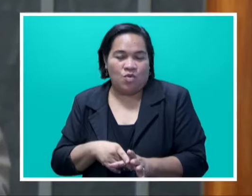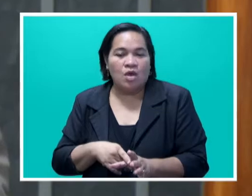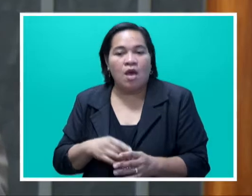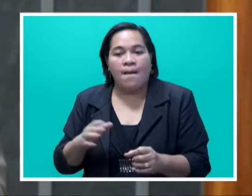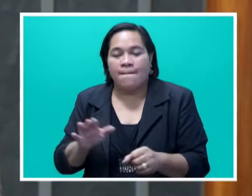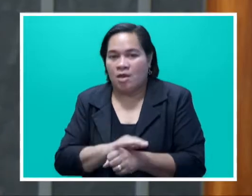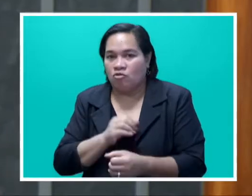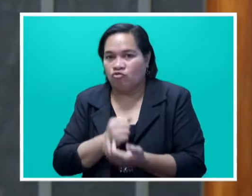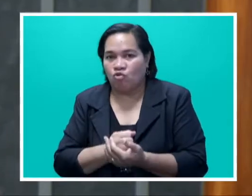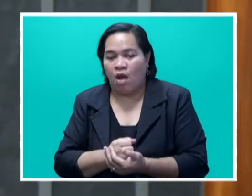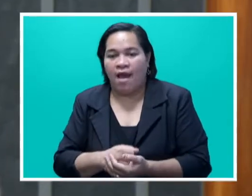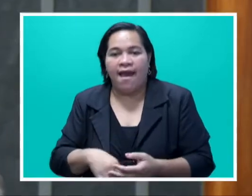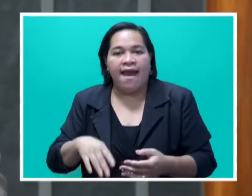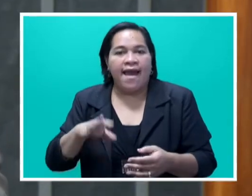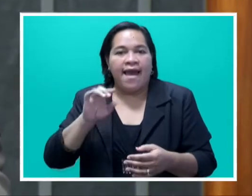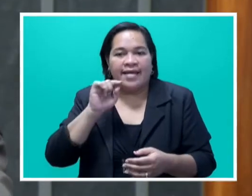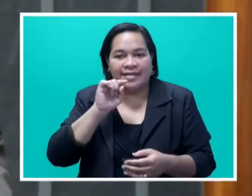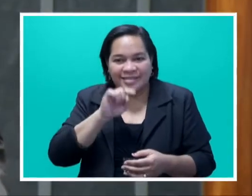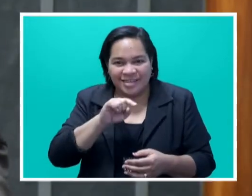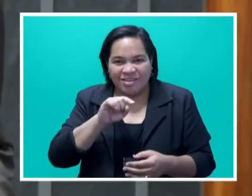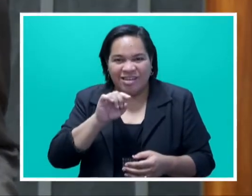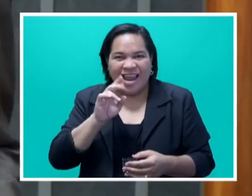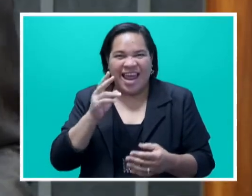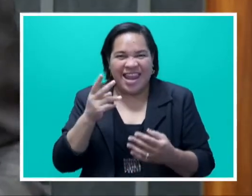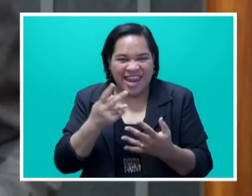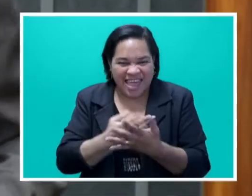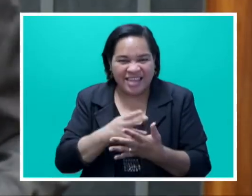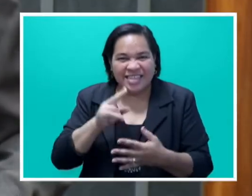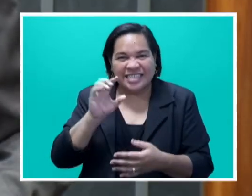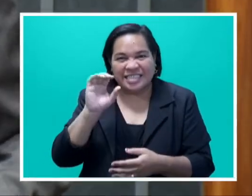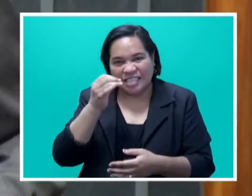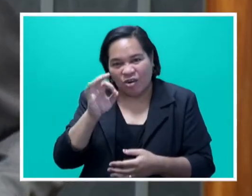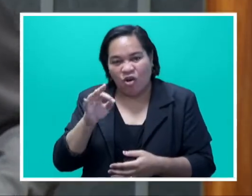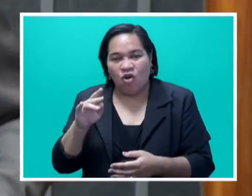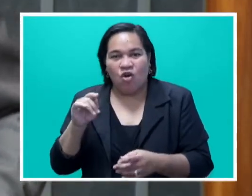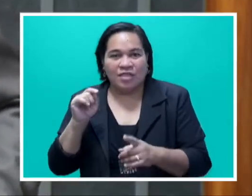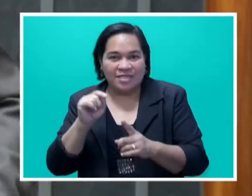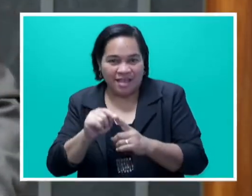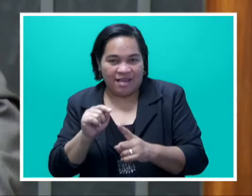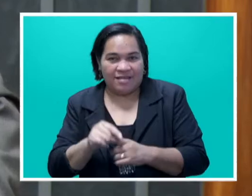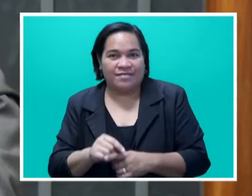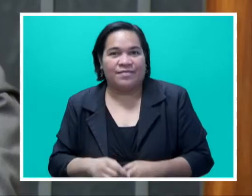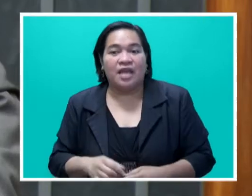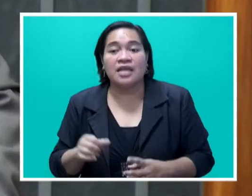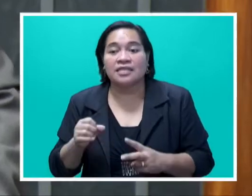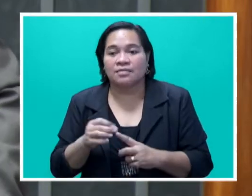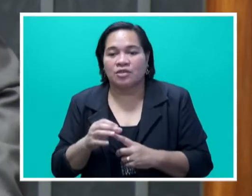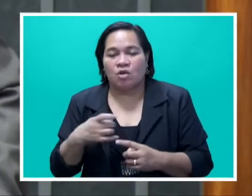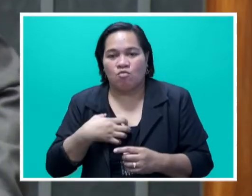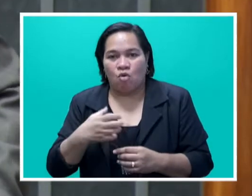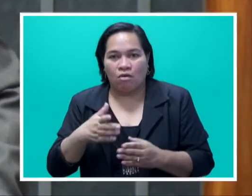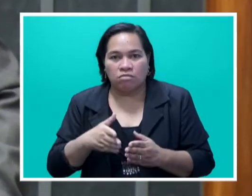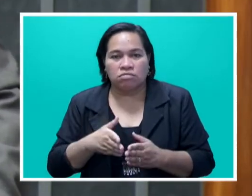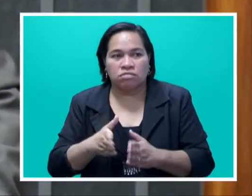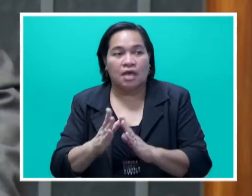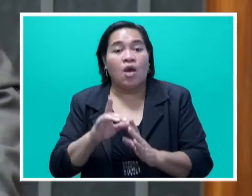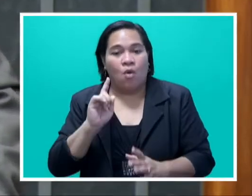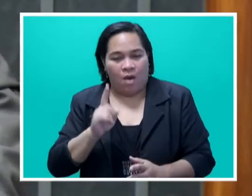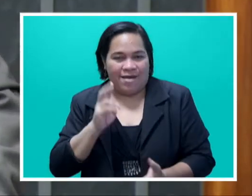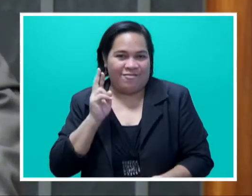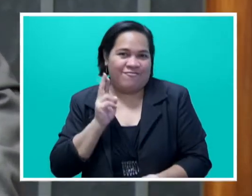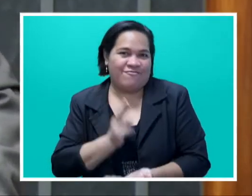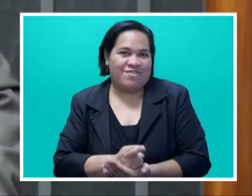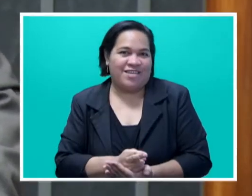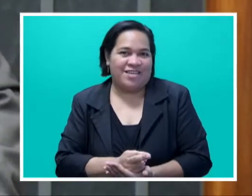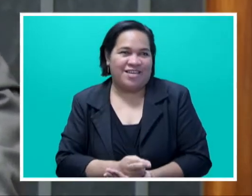zero target for Fiji and hopefully the world. Mr. Speaker, this is the real world and